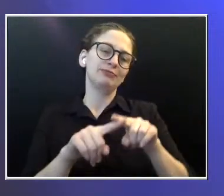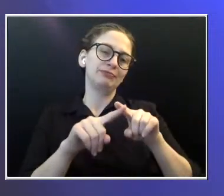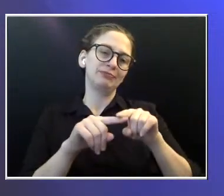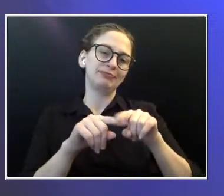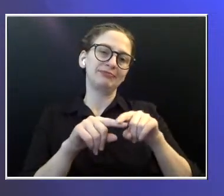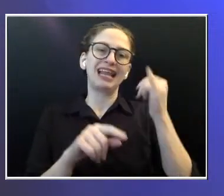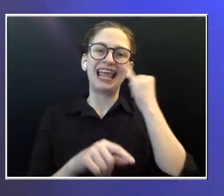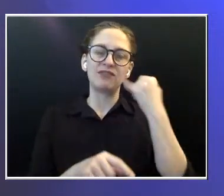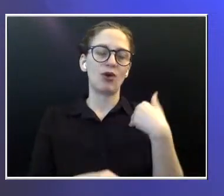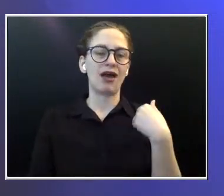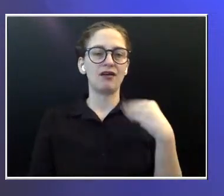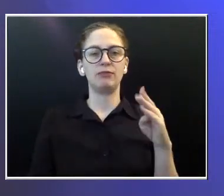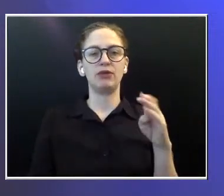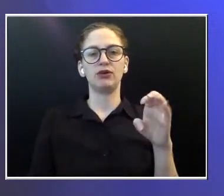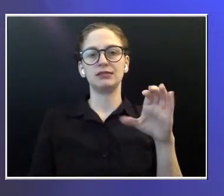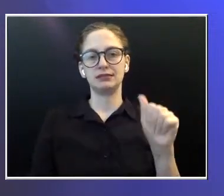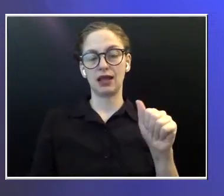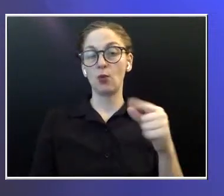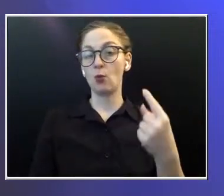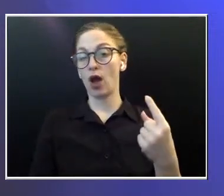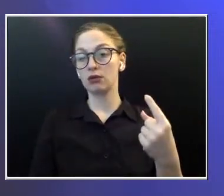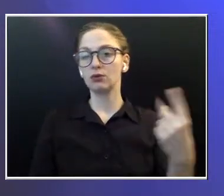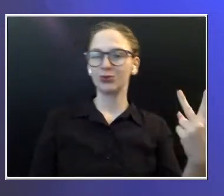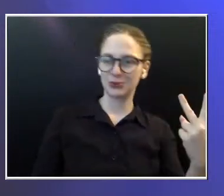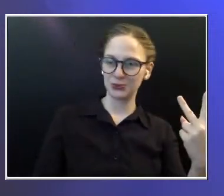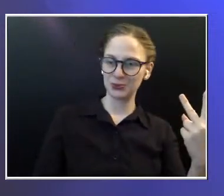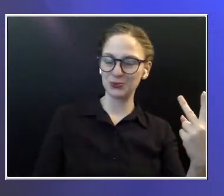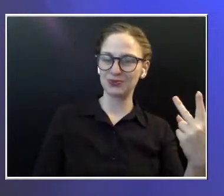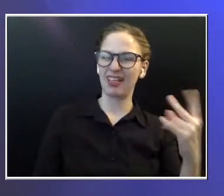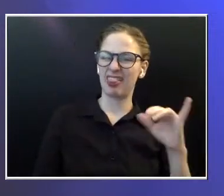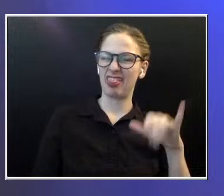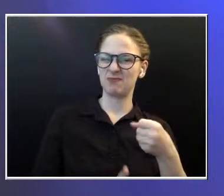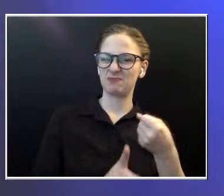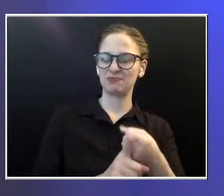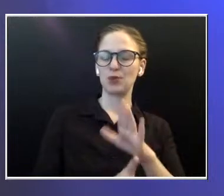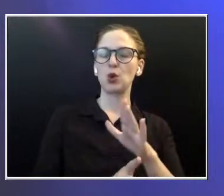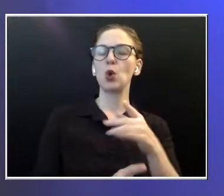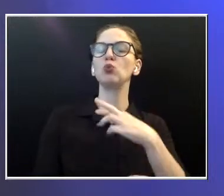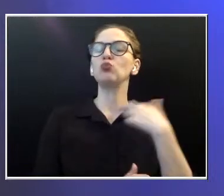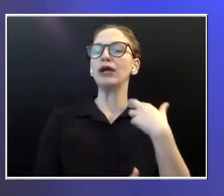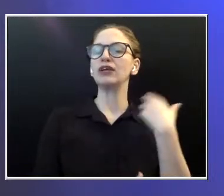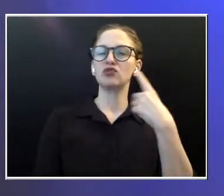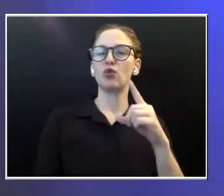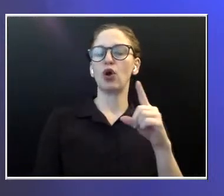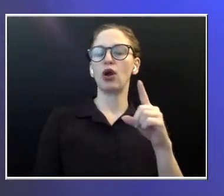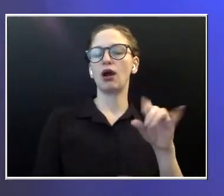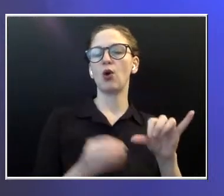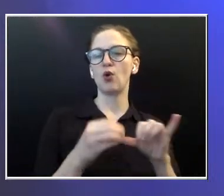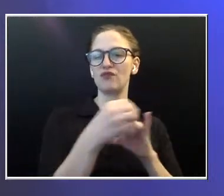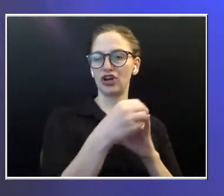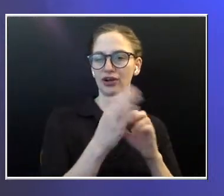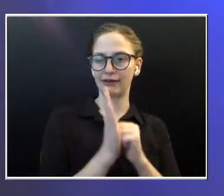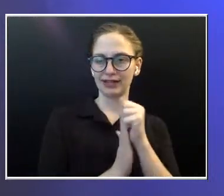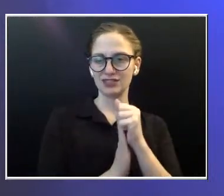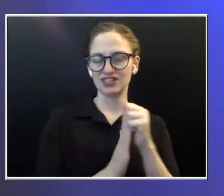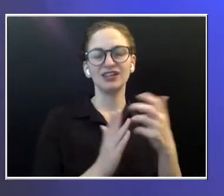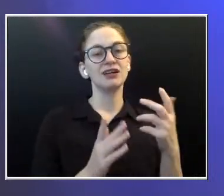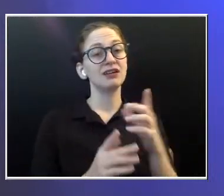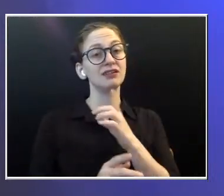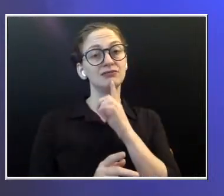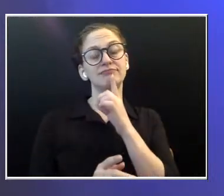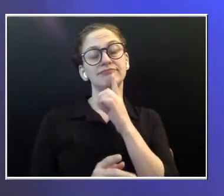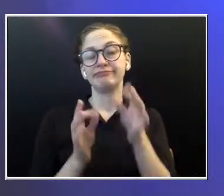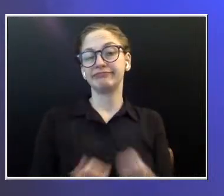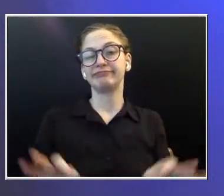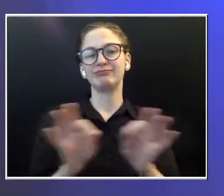ovarian cancer. We really look at patients' family histories, so do they have more ovarian cancer risk or breast cancer? When we're deciding